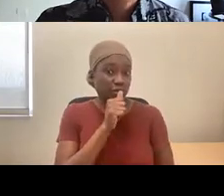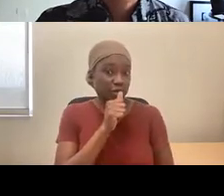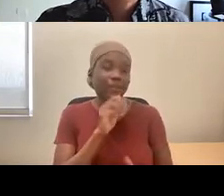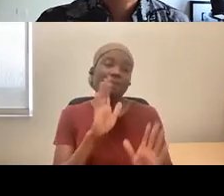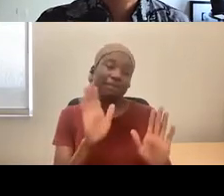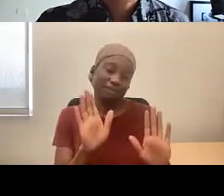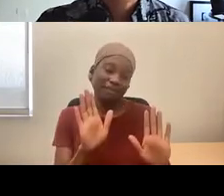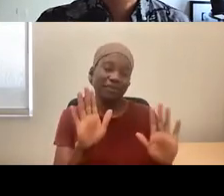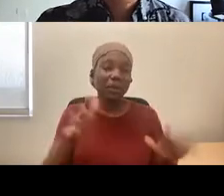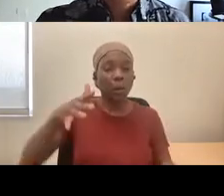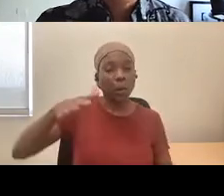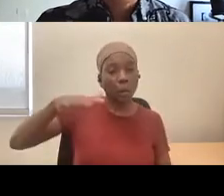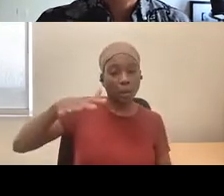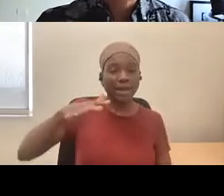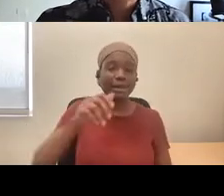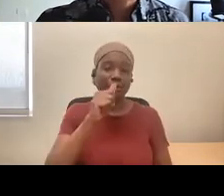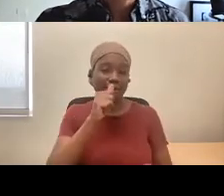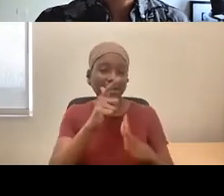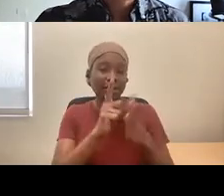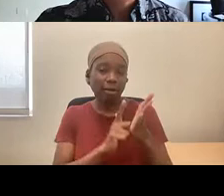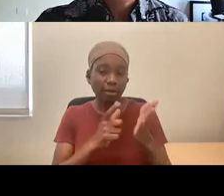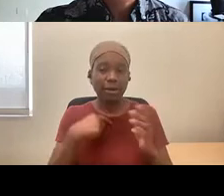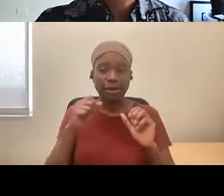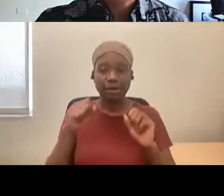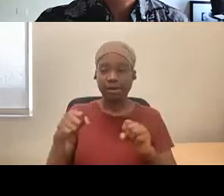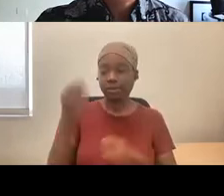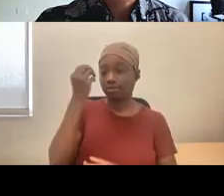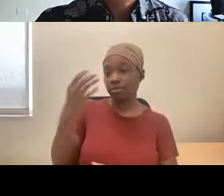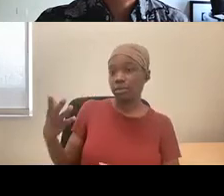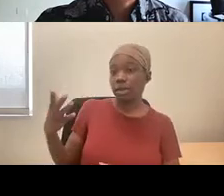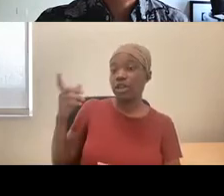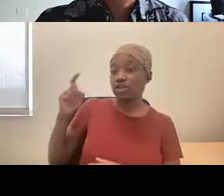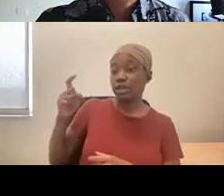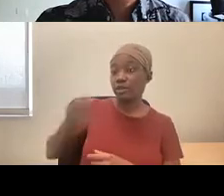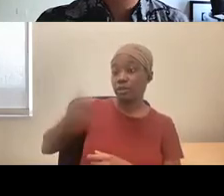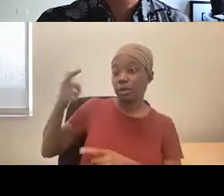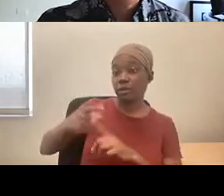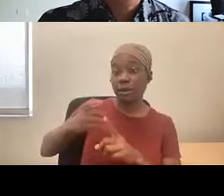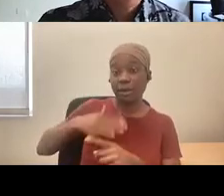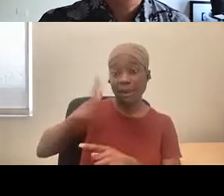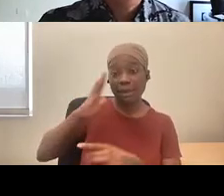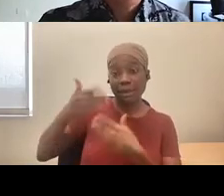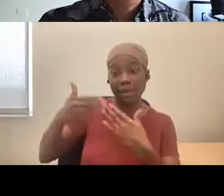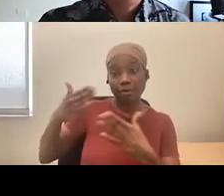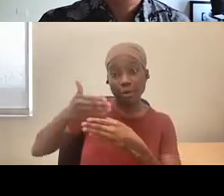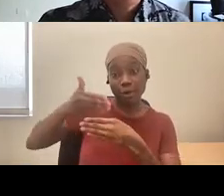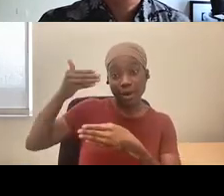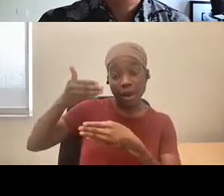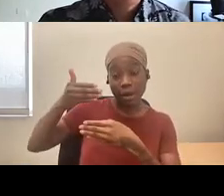okay privacy laws, so I was able to say you need to take the ones out from my bedroom window. Okay.